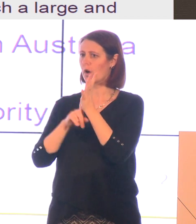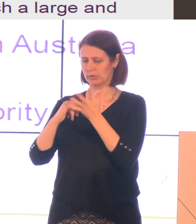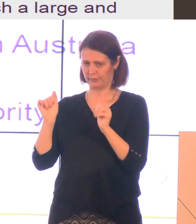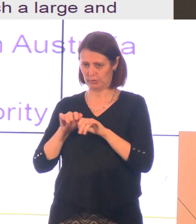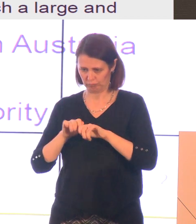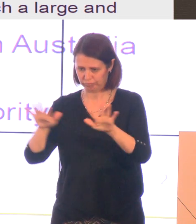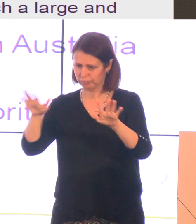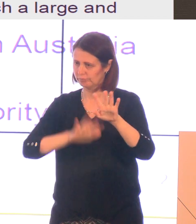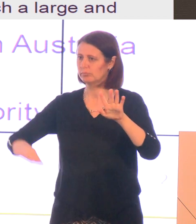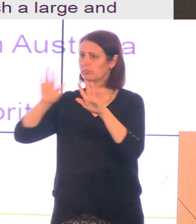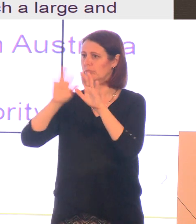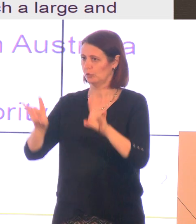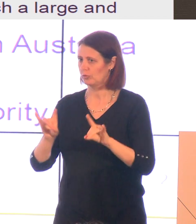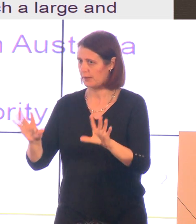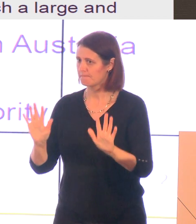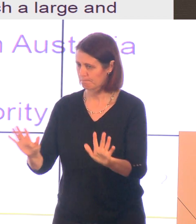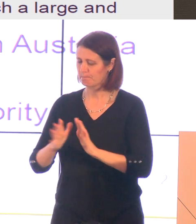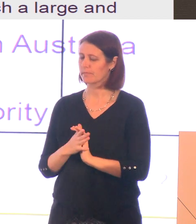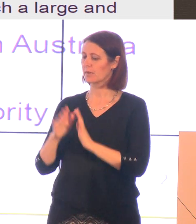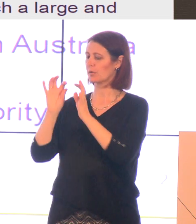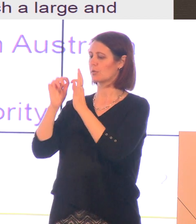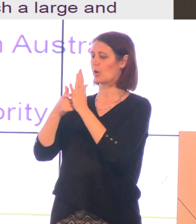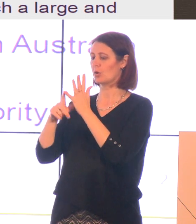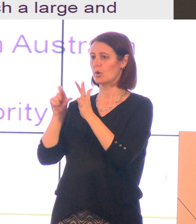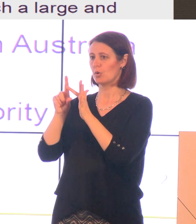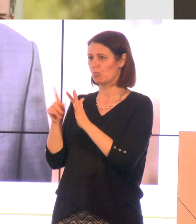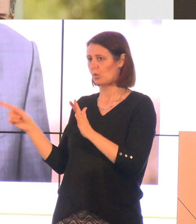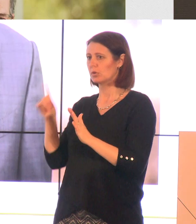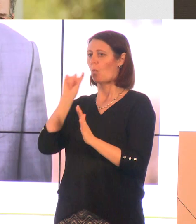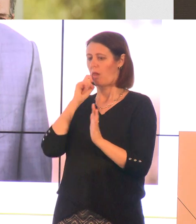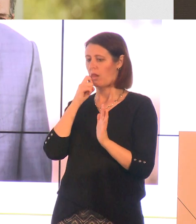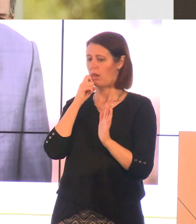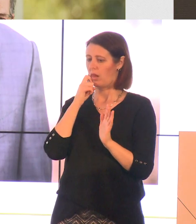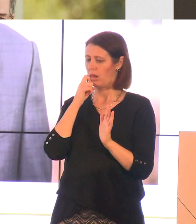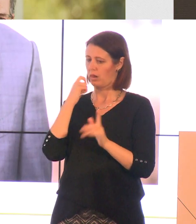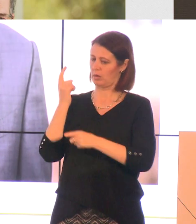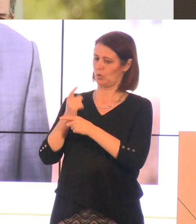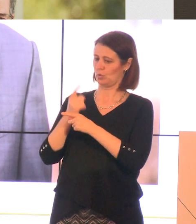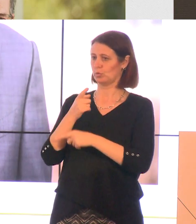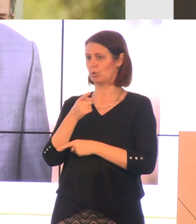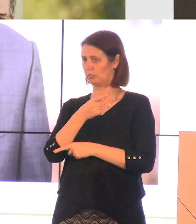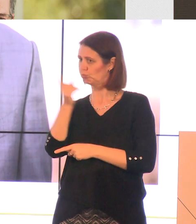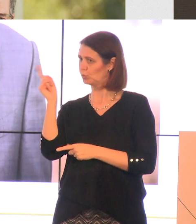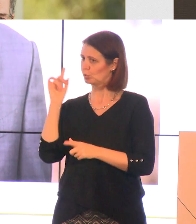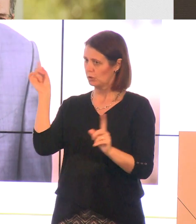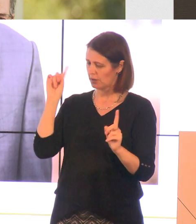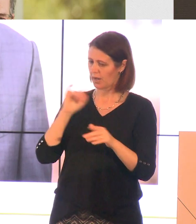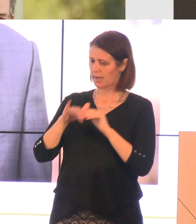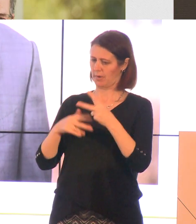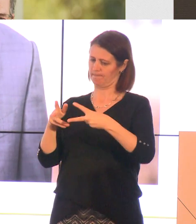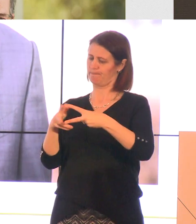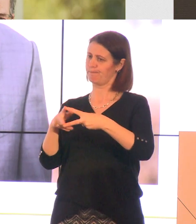rolled out the NDIS. So Bruce is going to talk to you today about